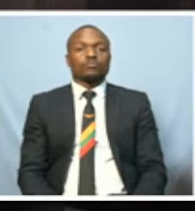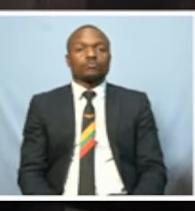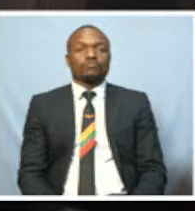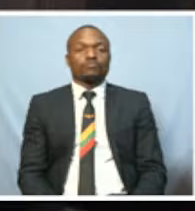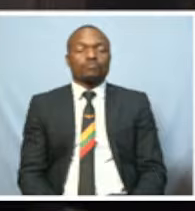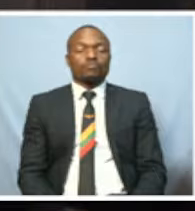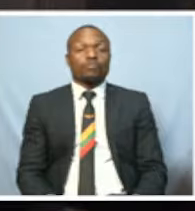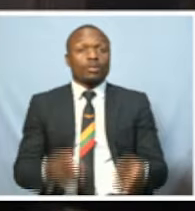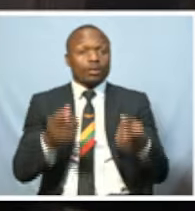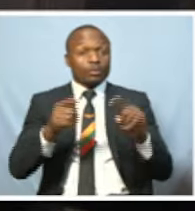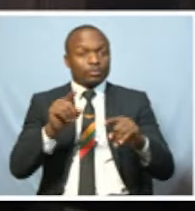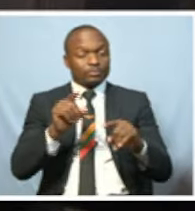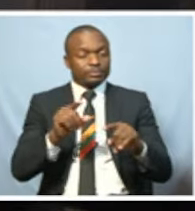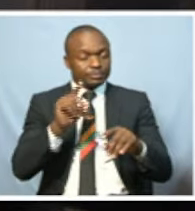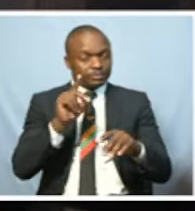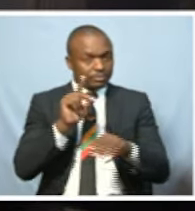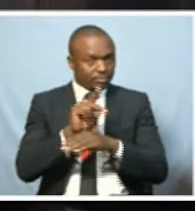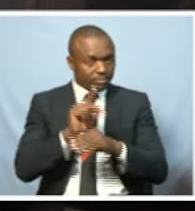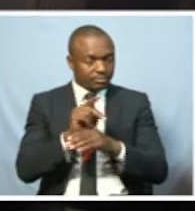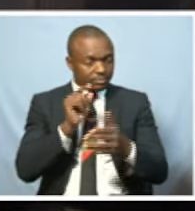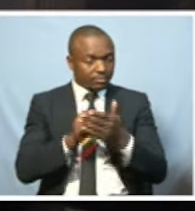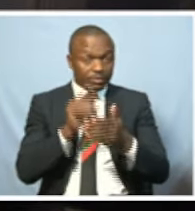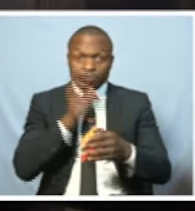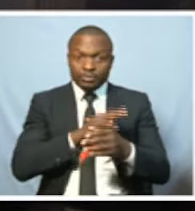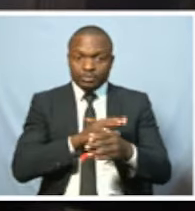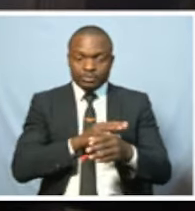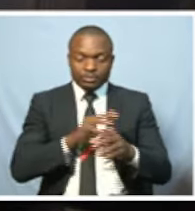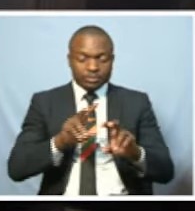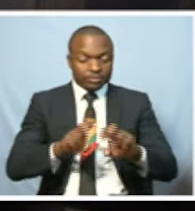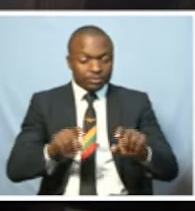these projects were evaluated at the same time.